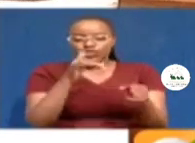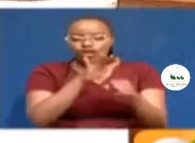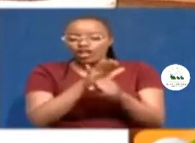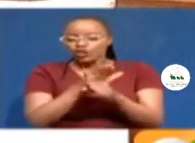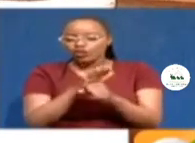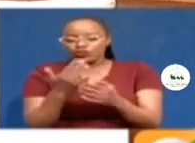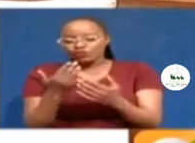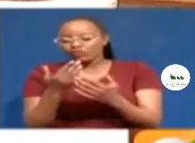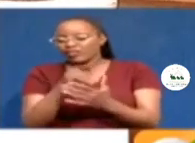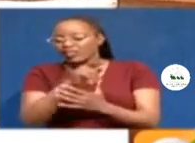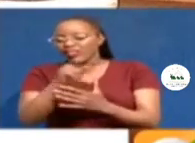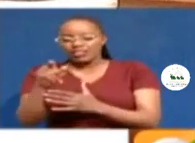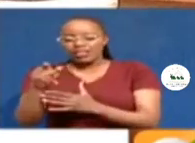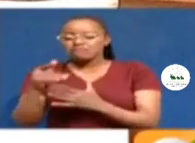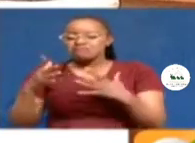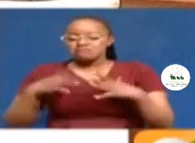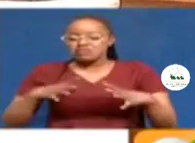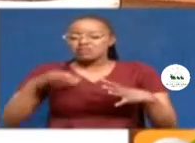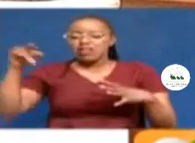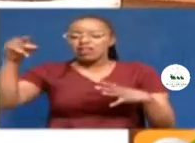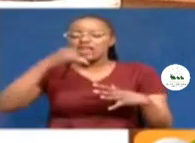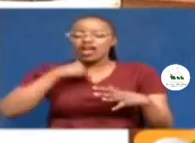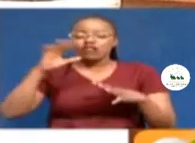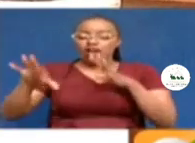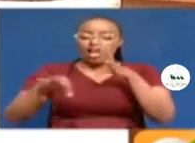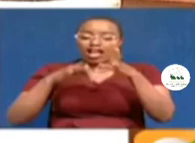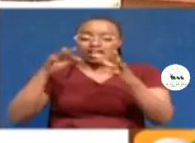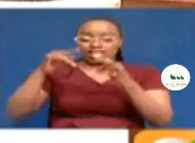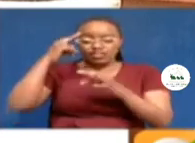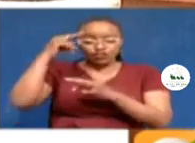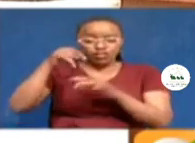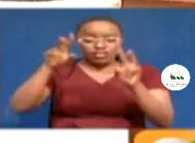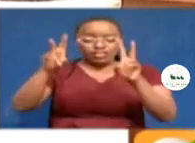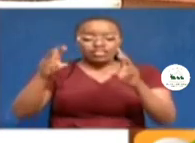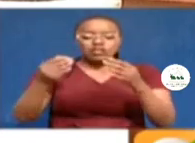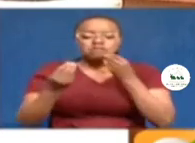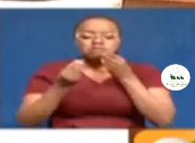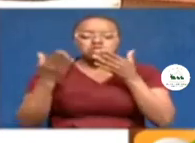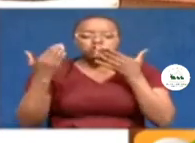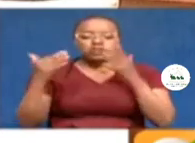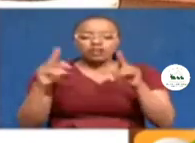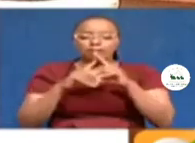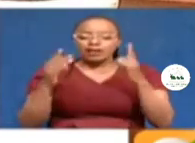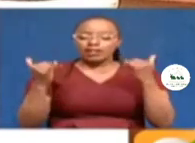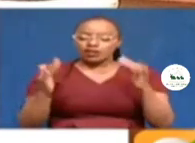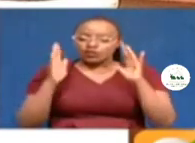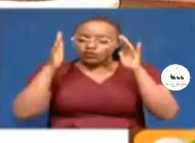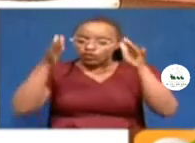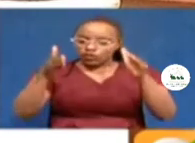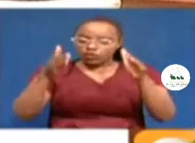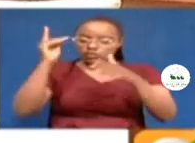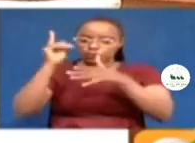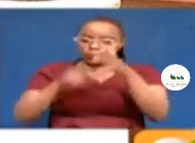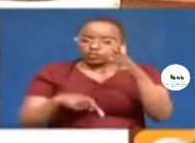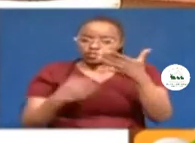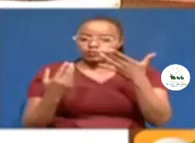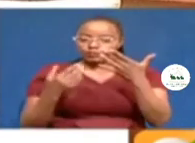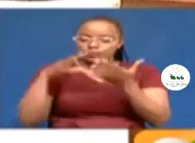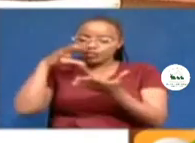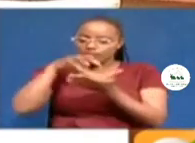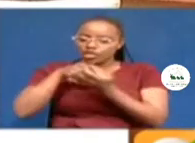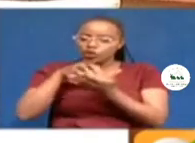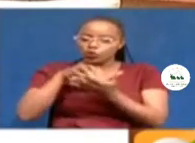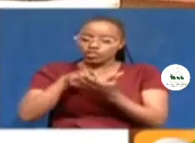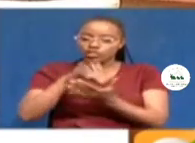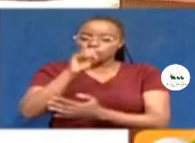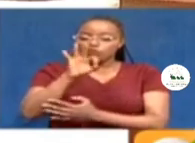too many pundits who have given their analysis of this particular issue. But let us look at the